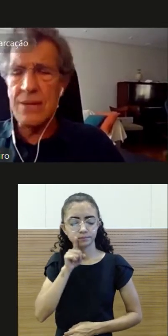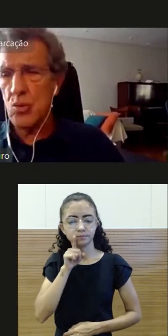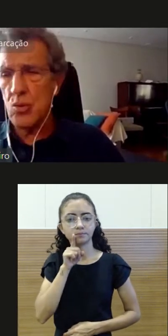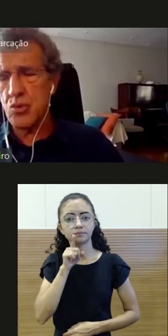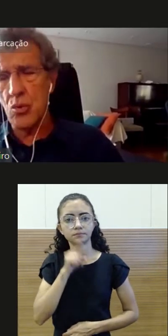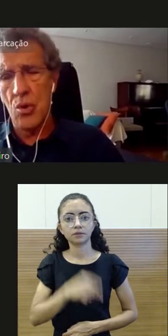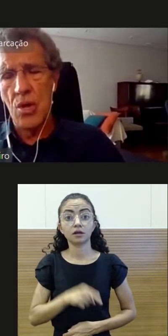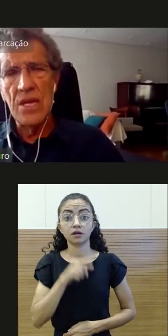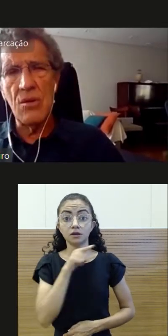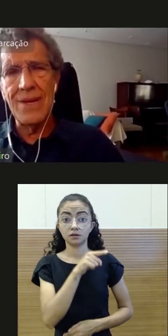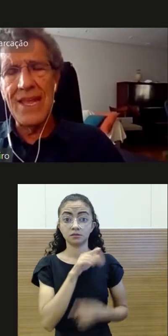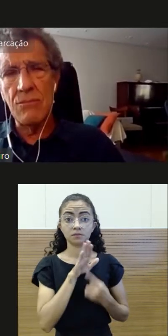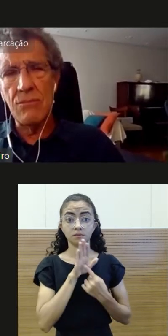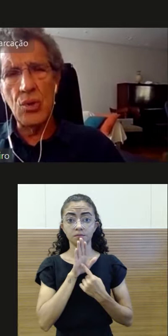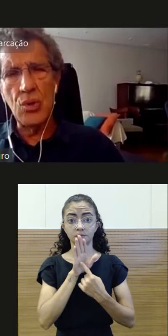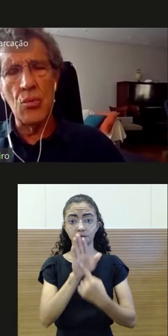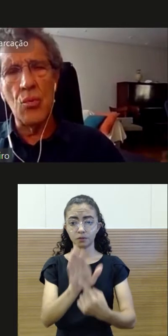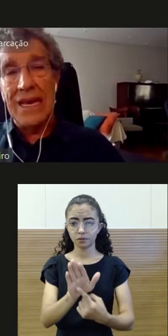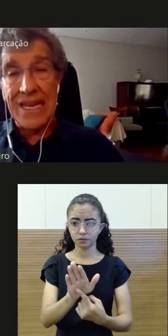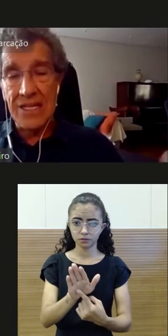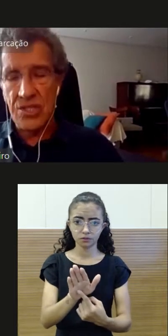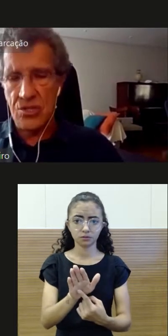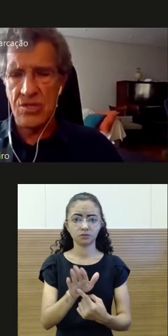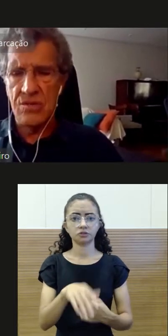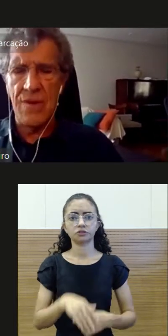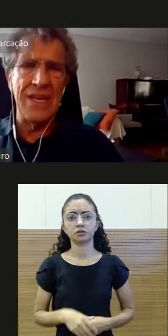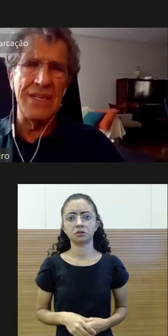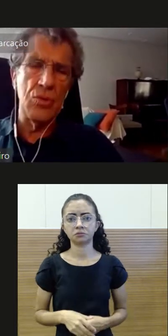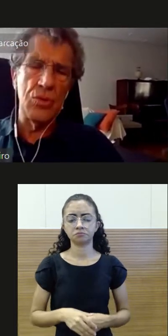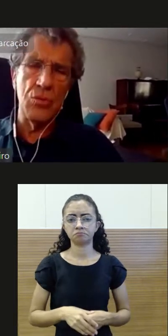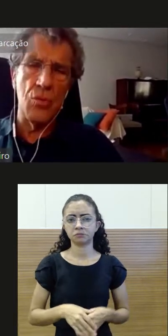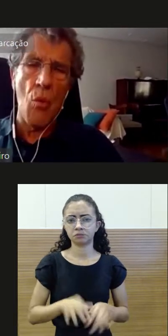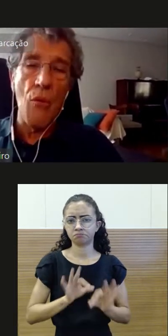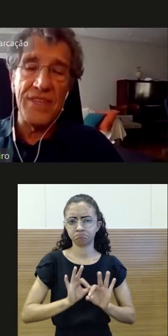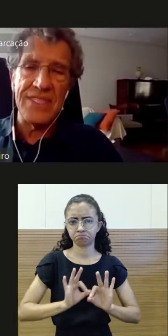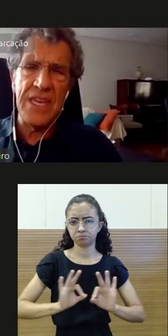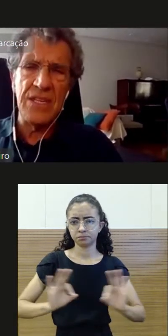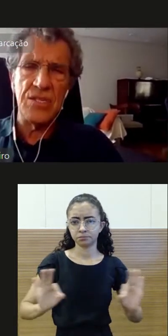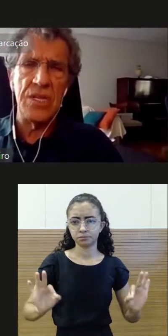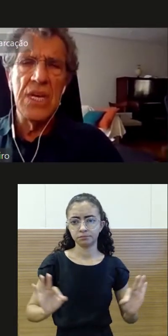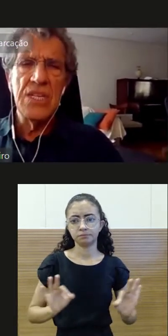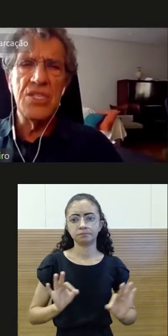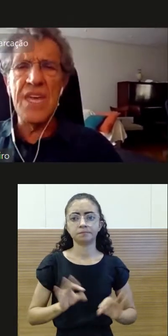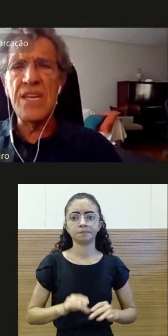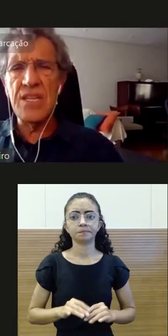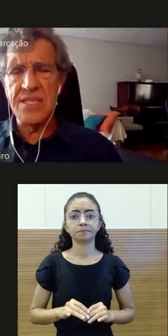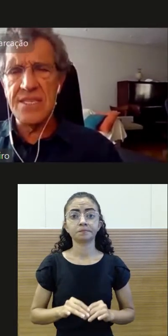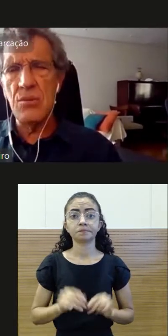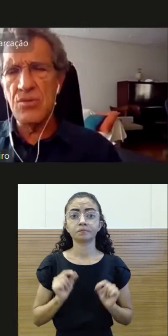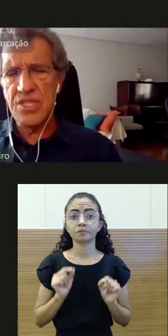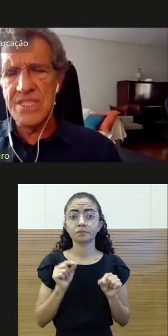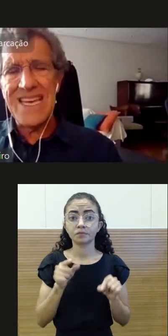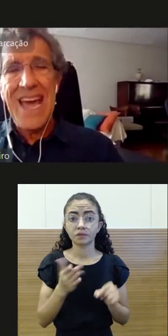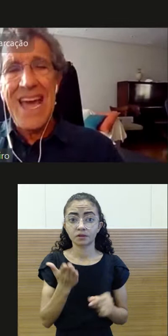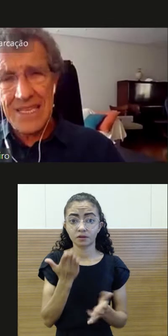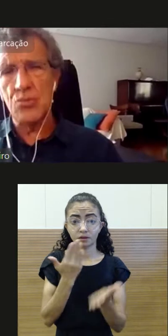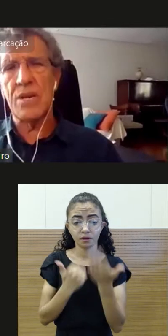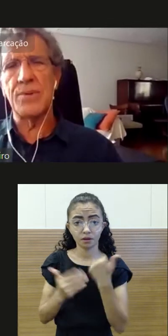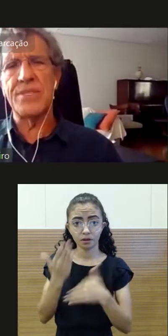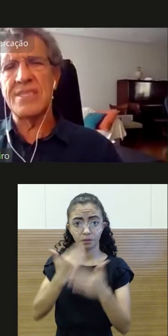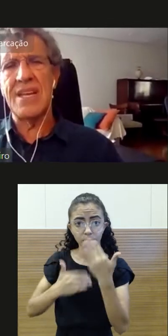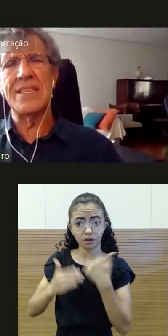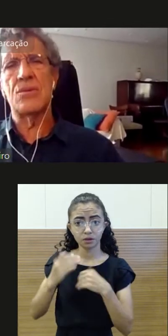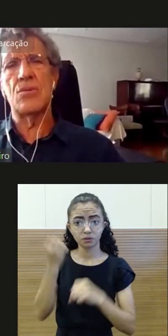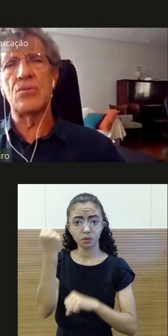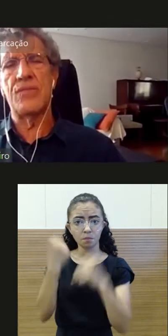United States that demonstrated in a very elegant way and convincing